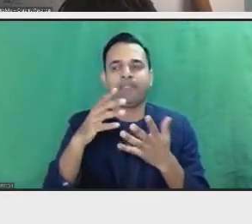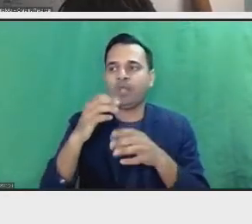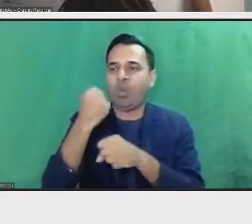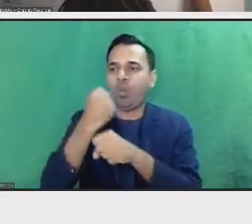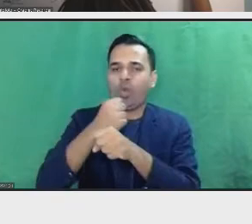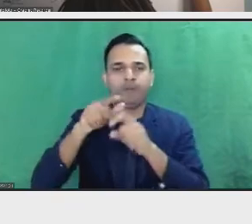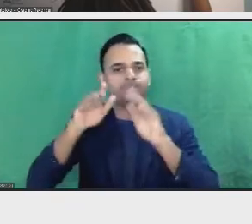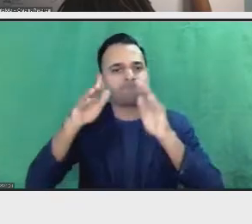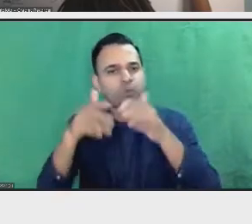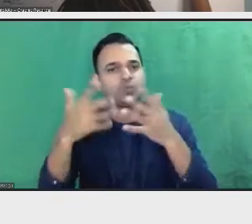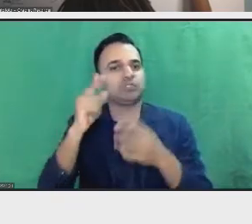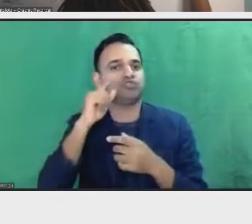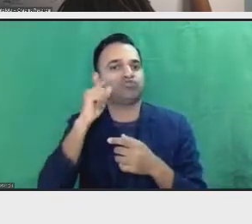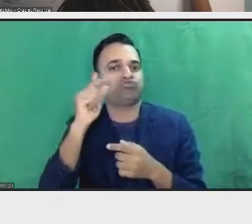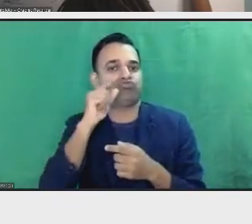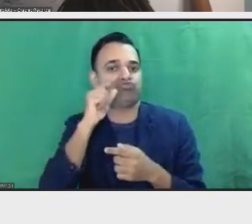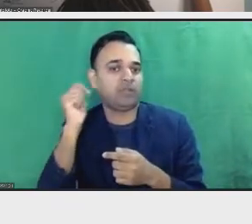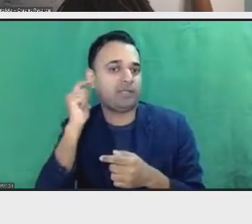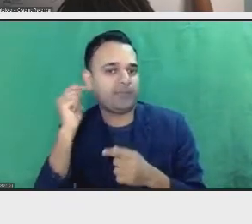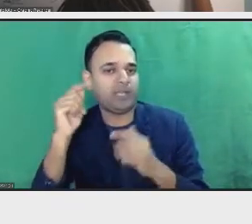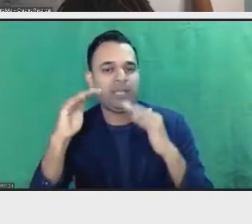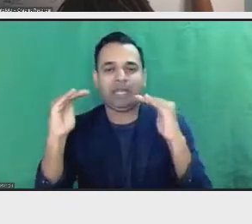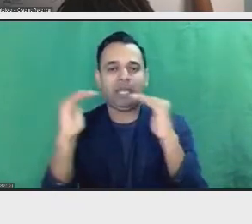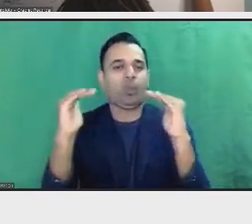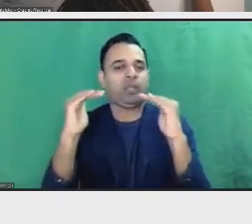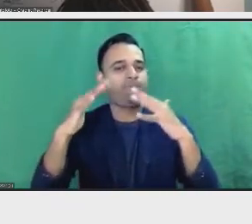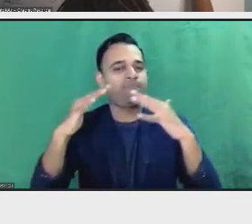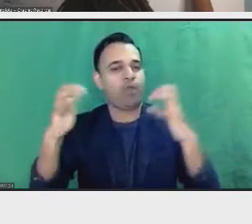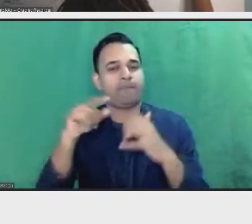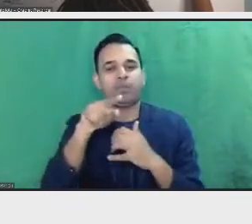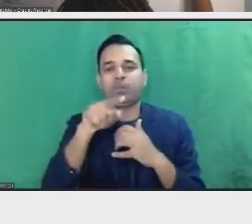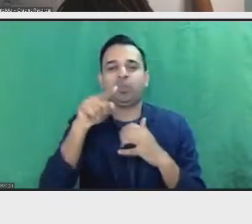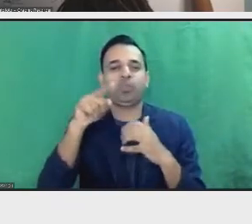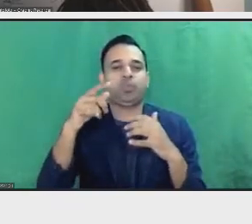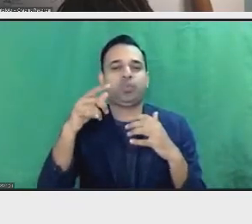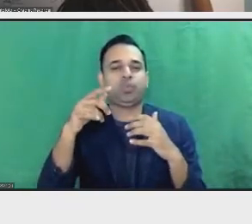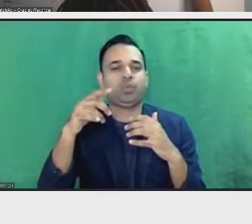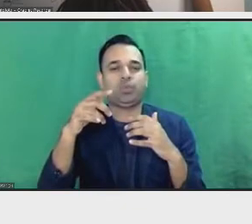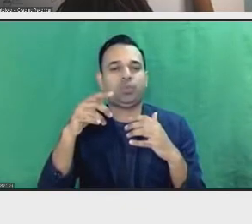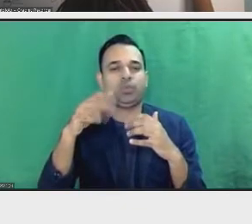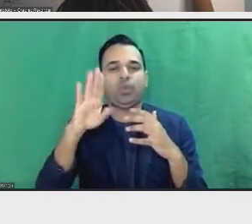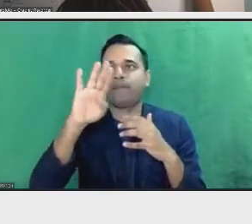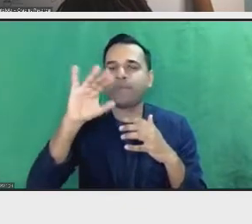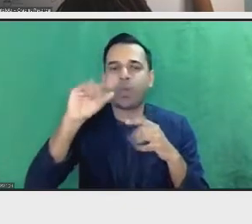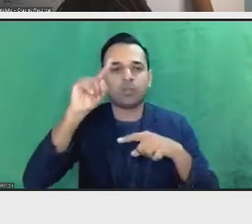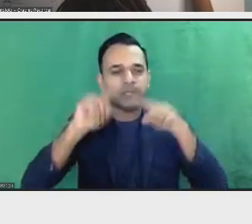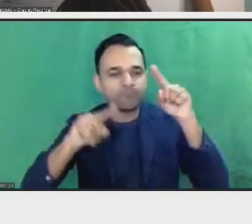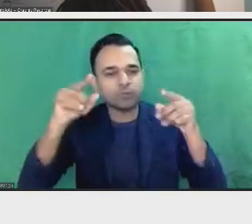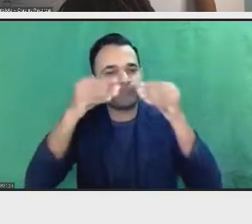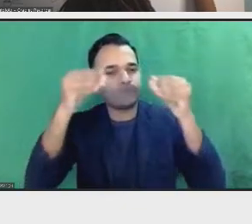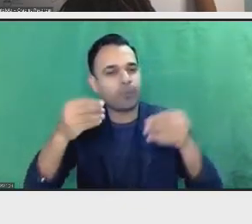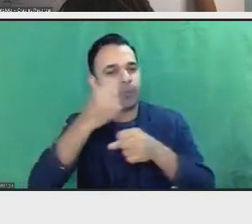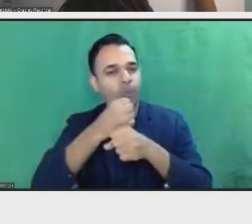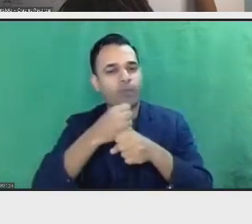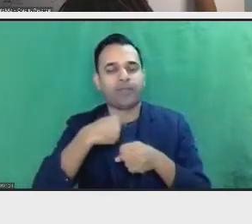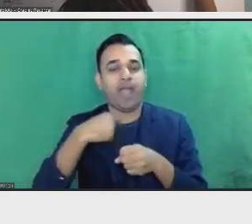the global GBF, Global Biodiversity Framework. And I think, yeah, this itself for me has been wonderful